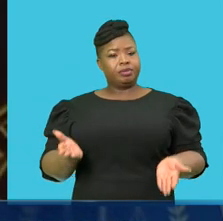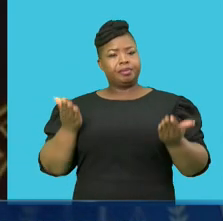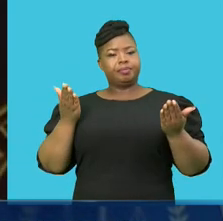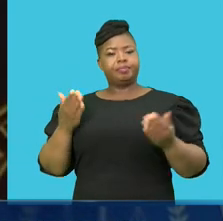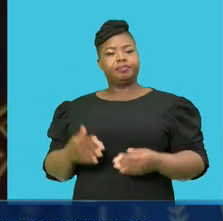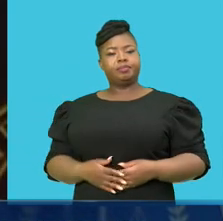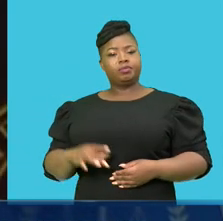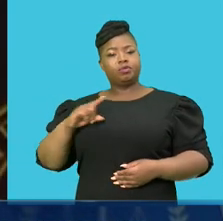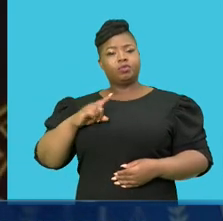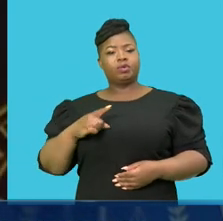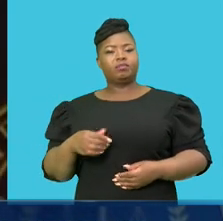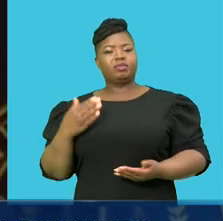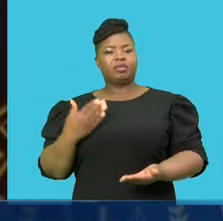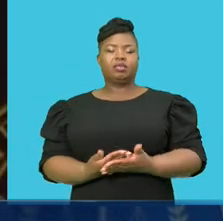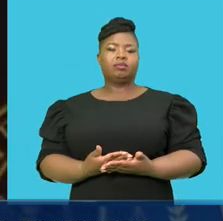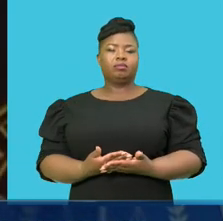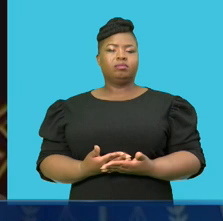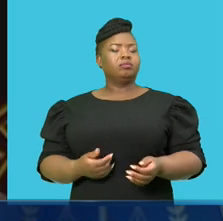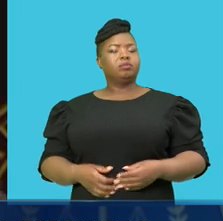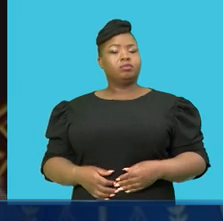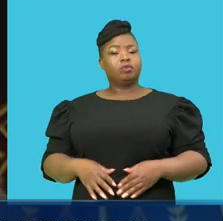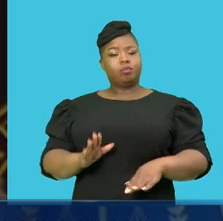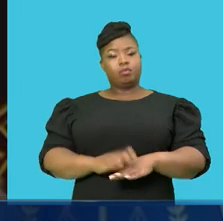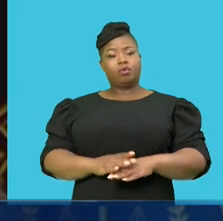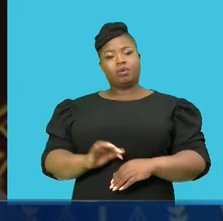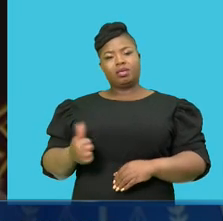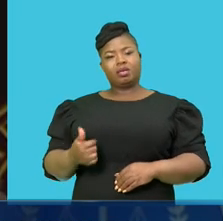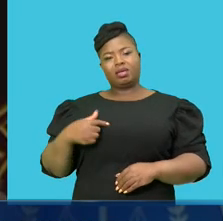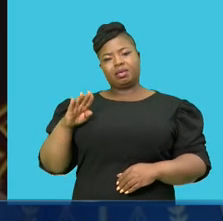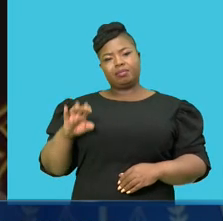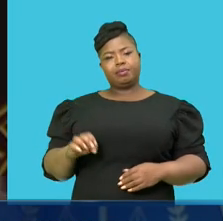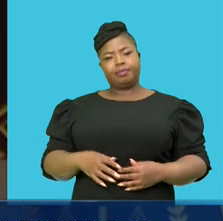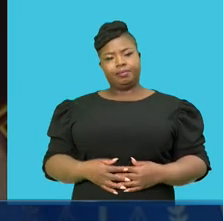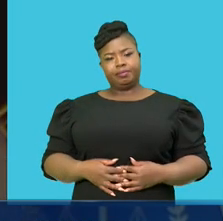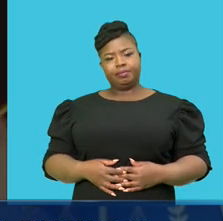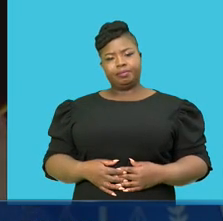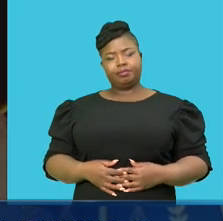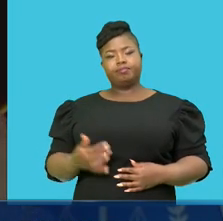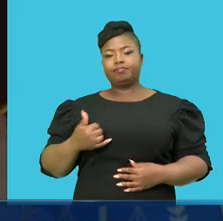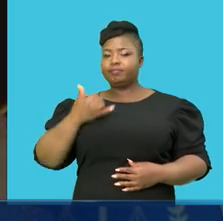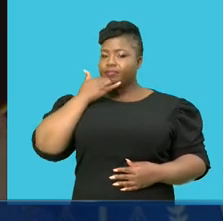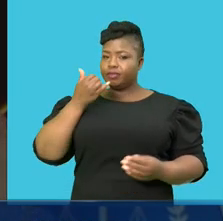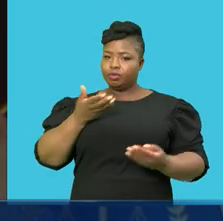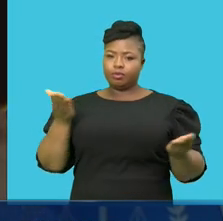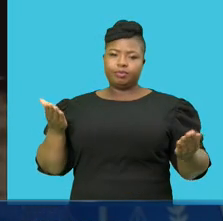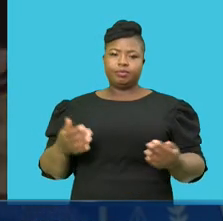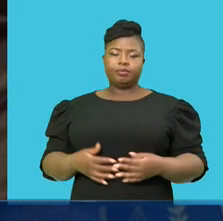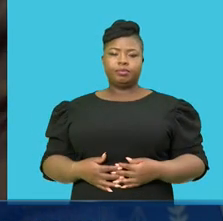so that I could be much more than I can be. I'm grateful to them.